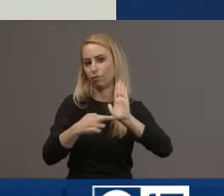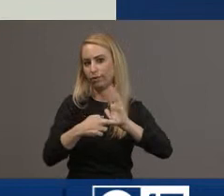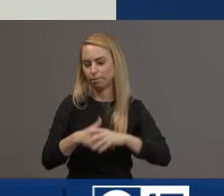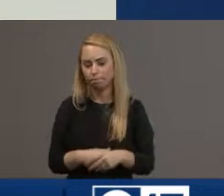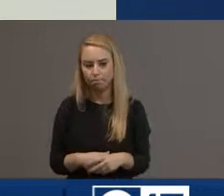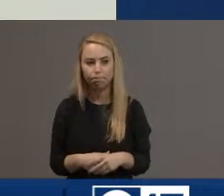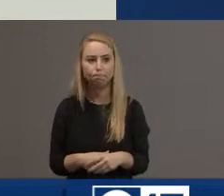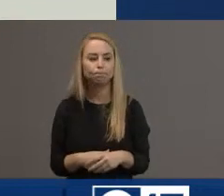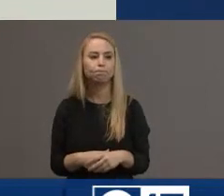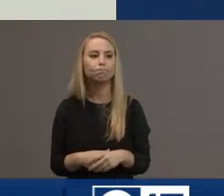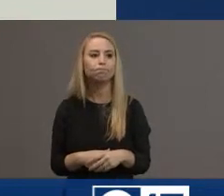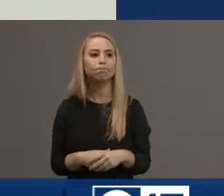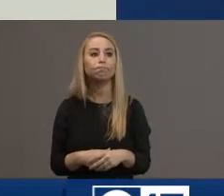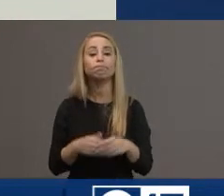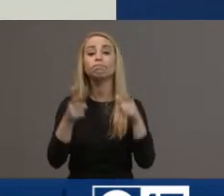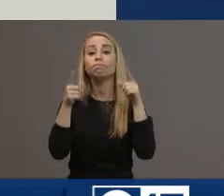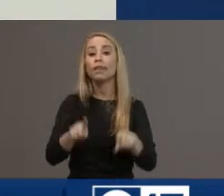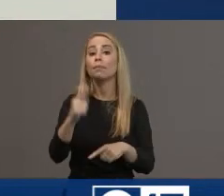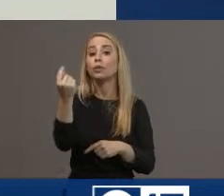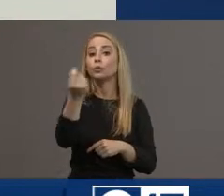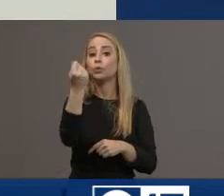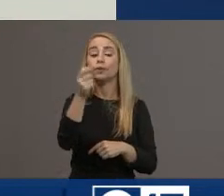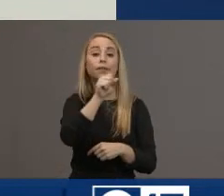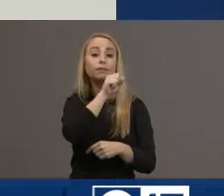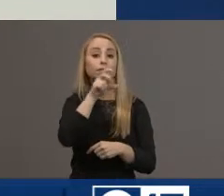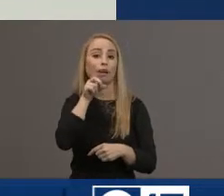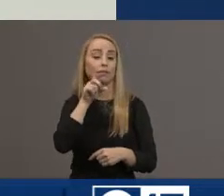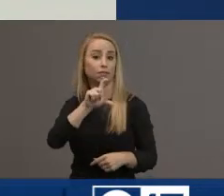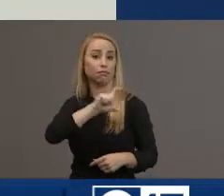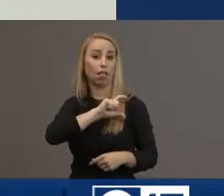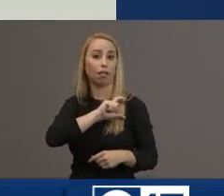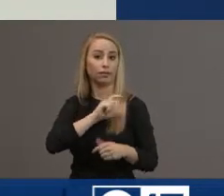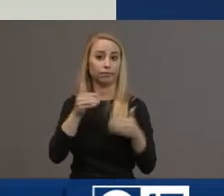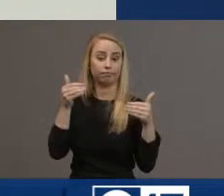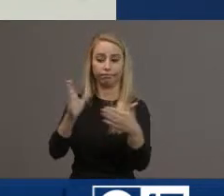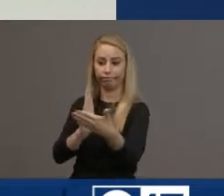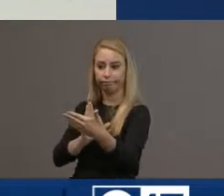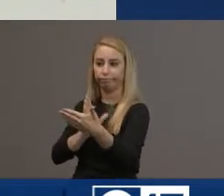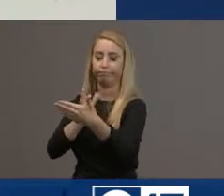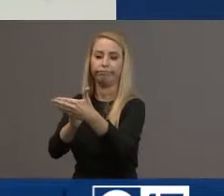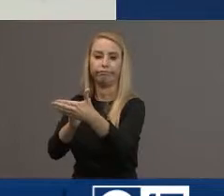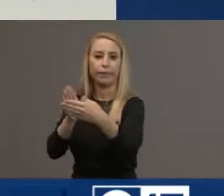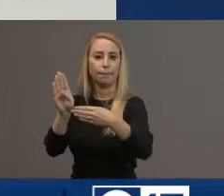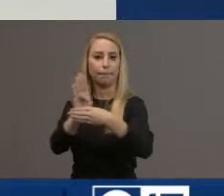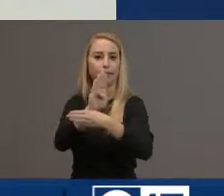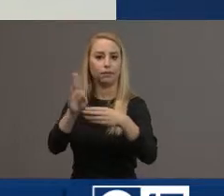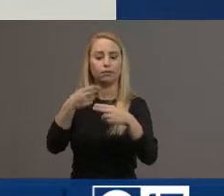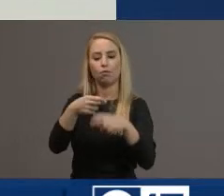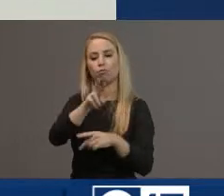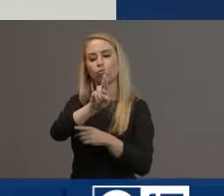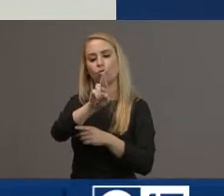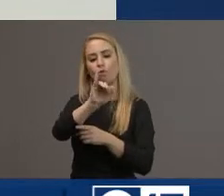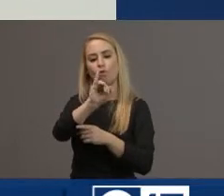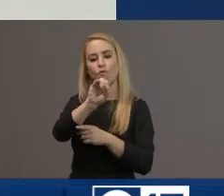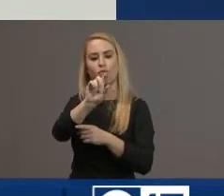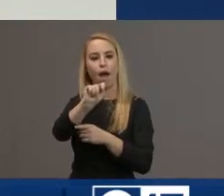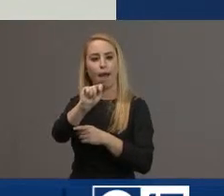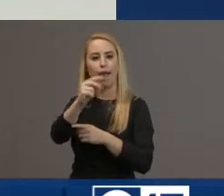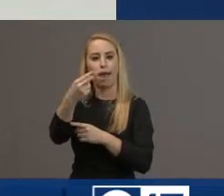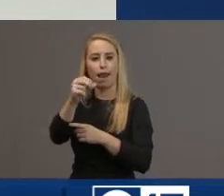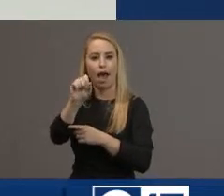So on Tuesday, Scottsdale authorities filed charges on an establishment named Riot House and reported